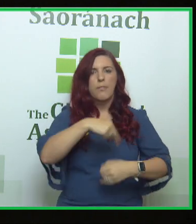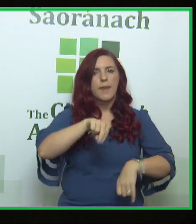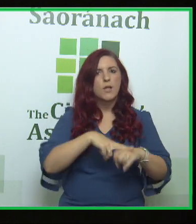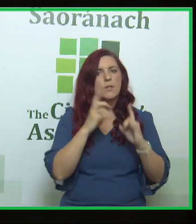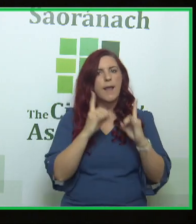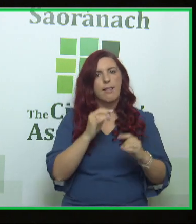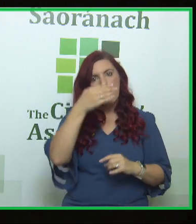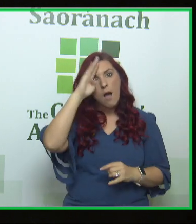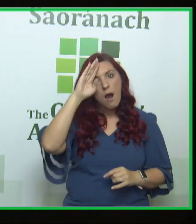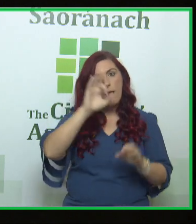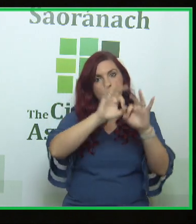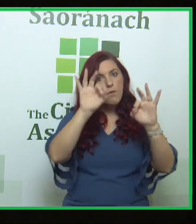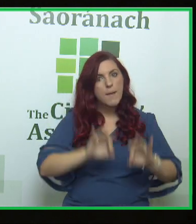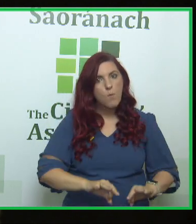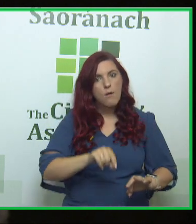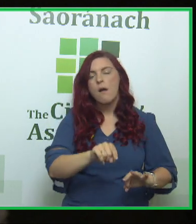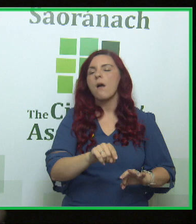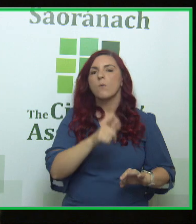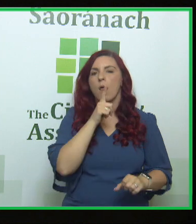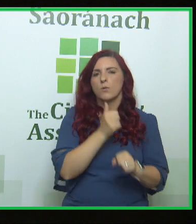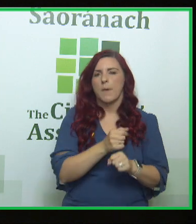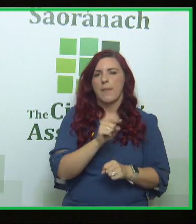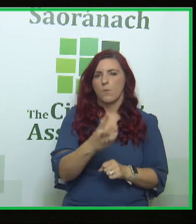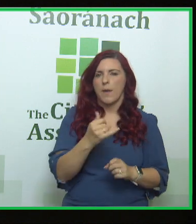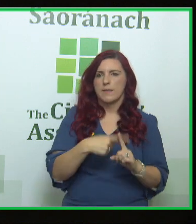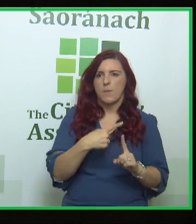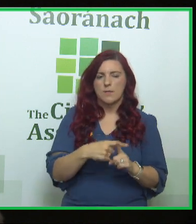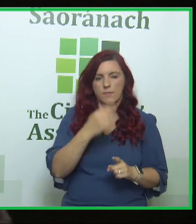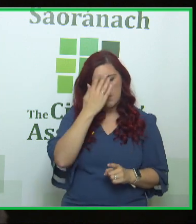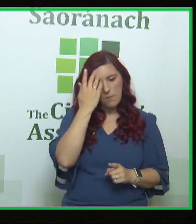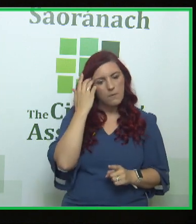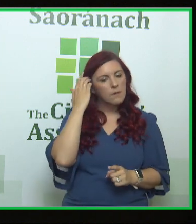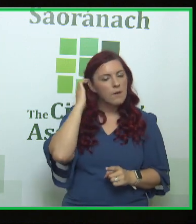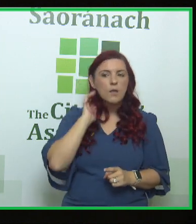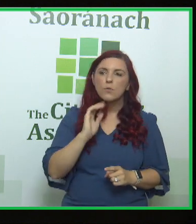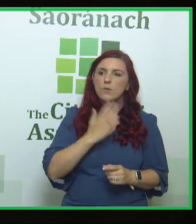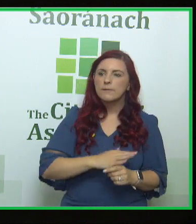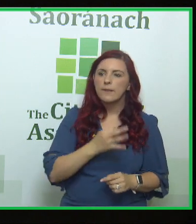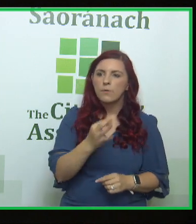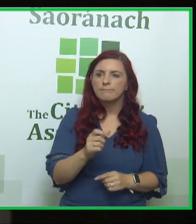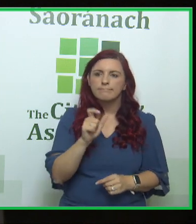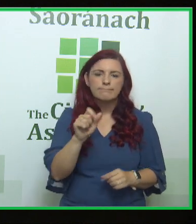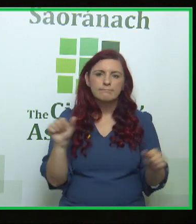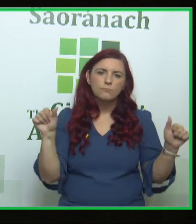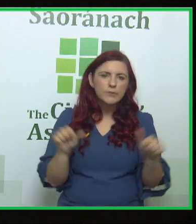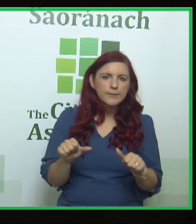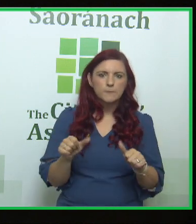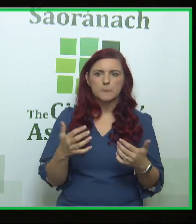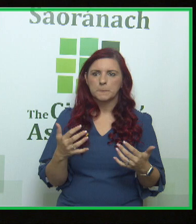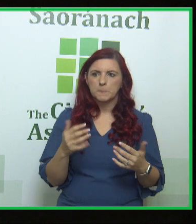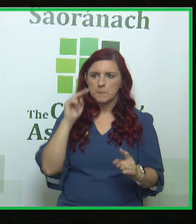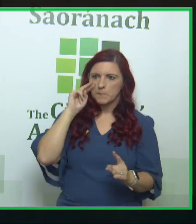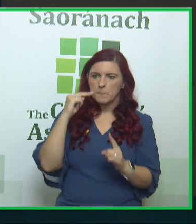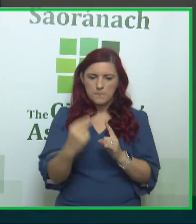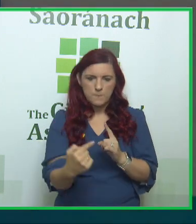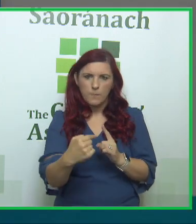framework, which again, I'll talk about why that's a positive. So just to give you a very brief view of